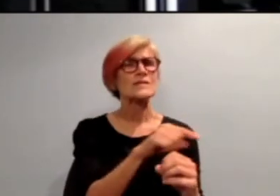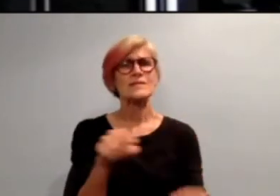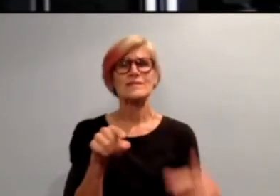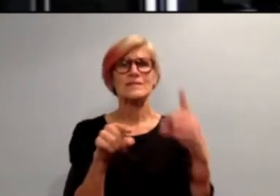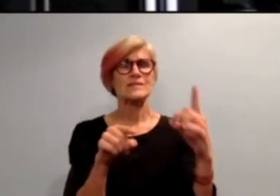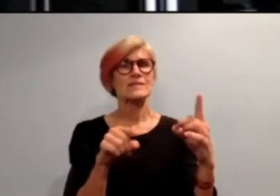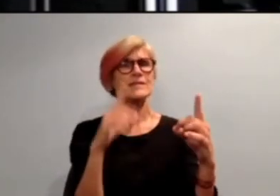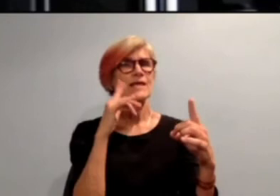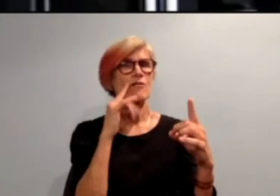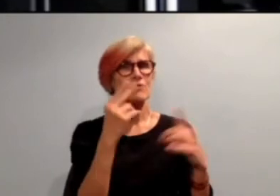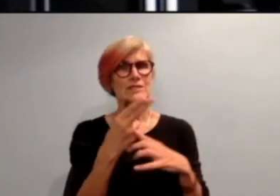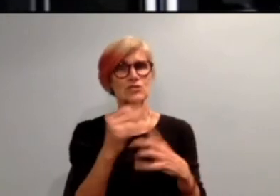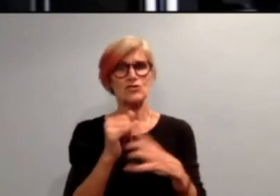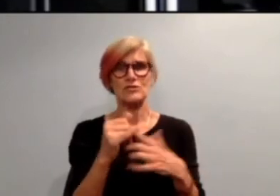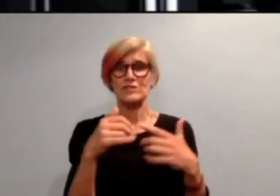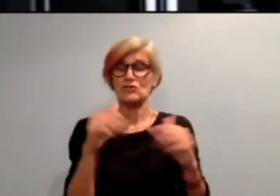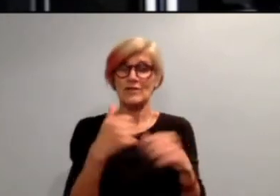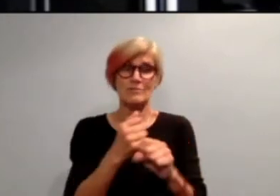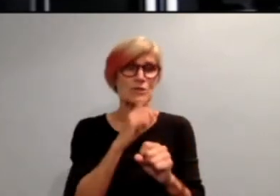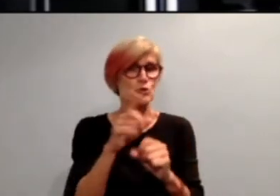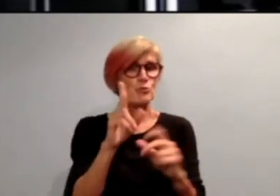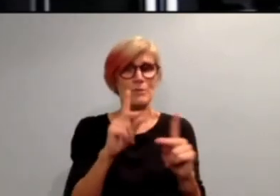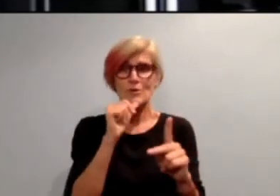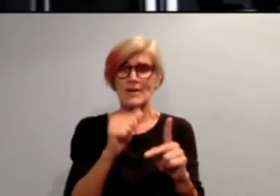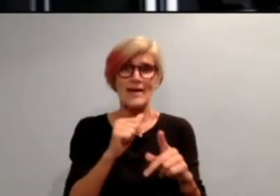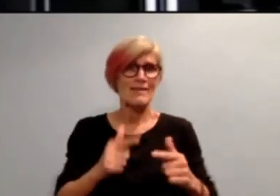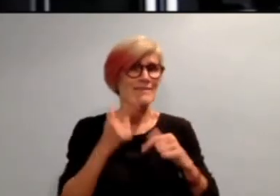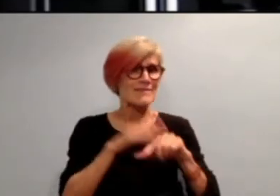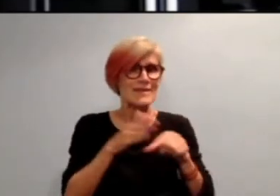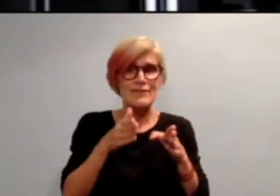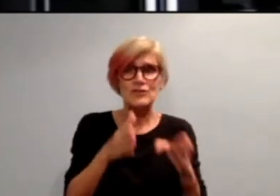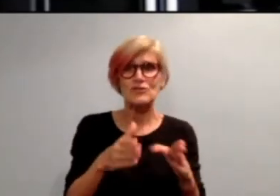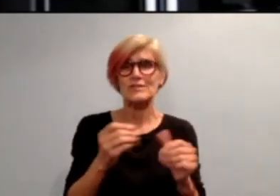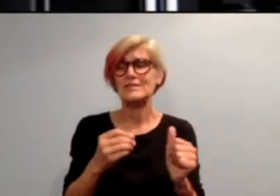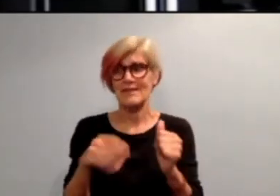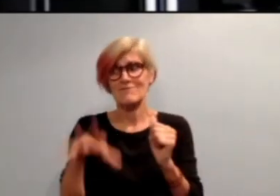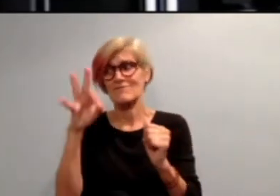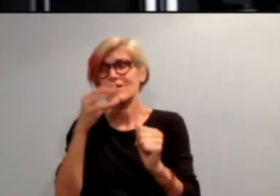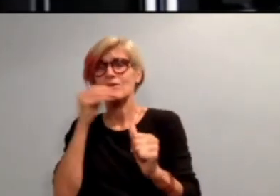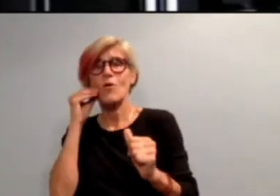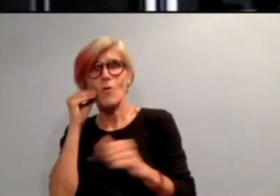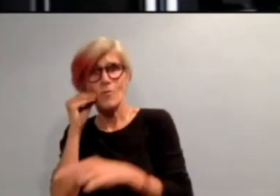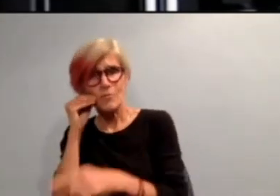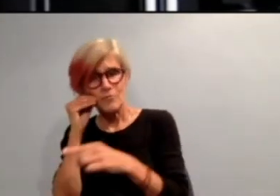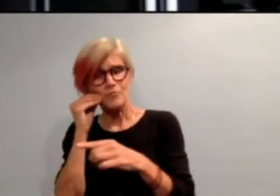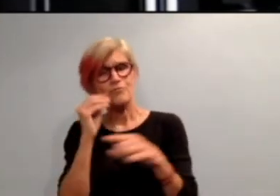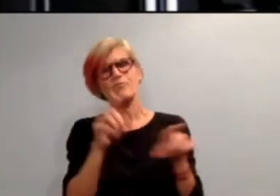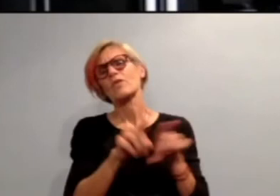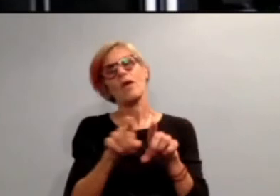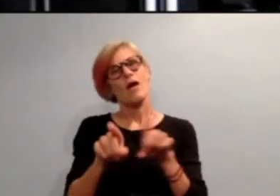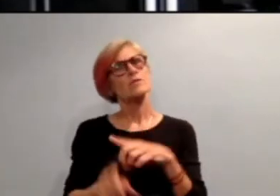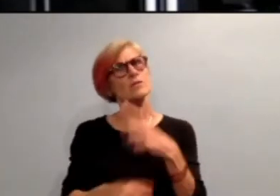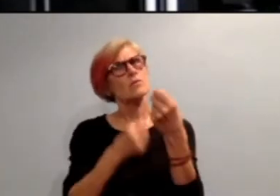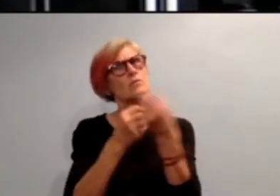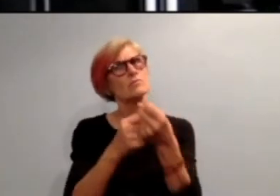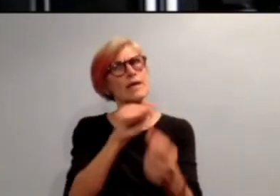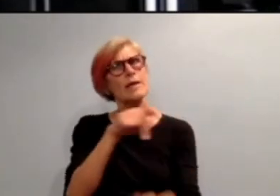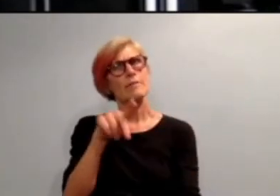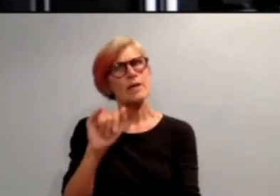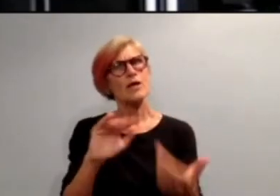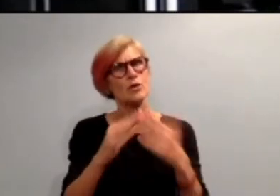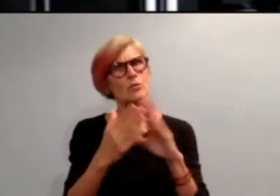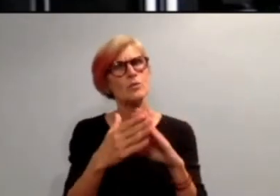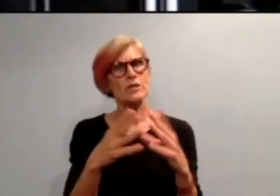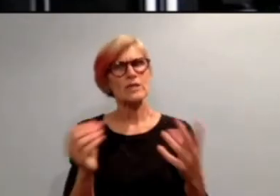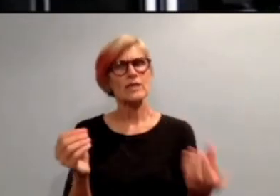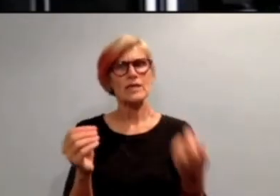keep people off the streets and into secure housing. He's also been a champion for the Asian Pacific Islander community in the face of